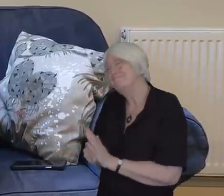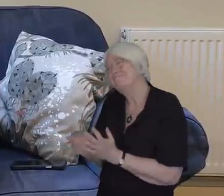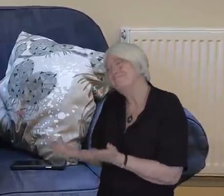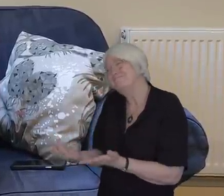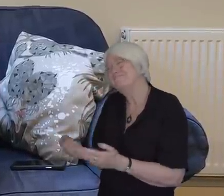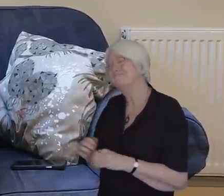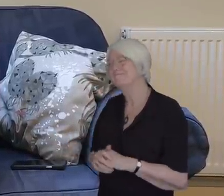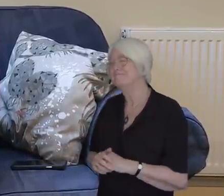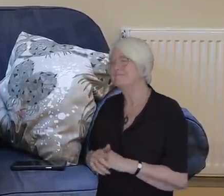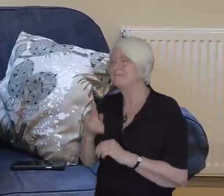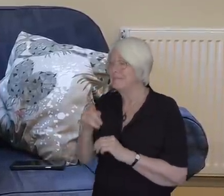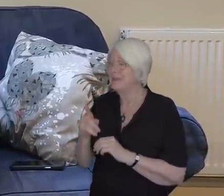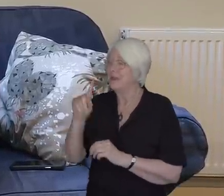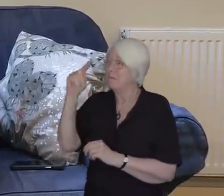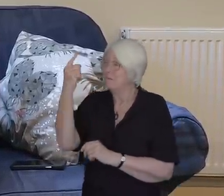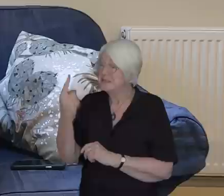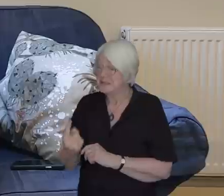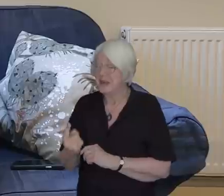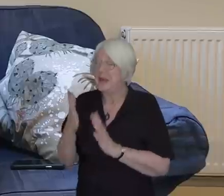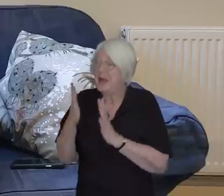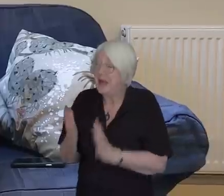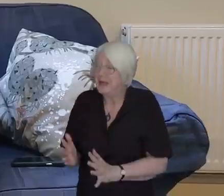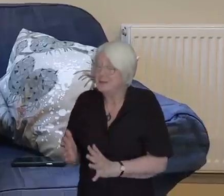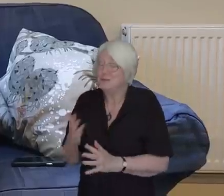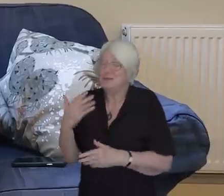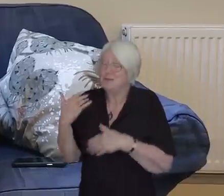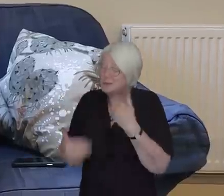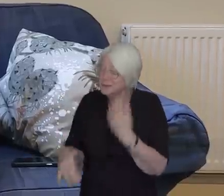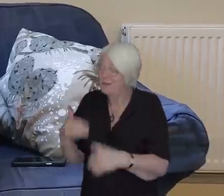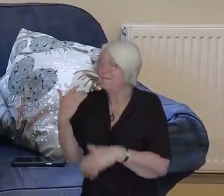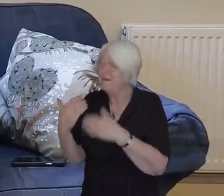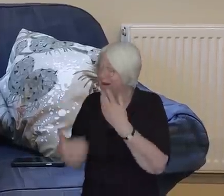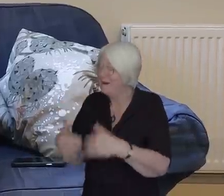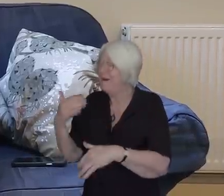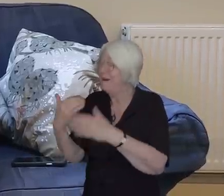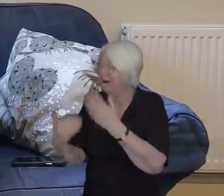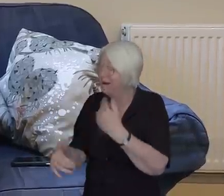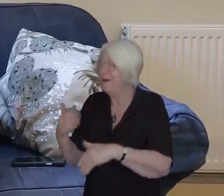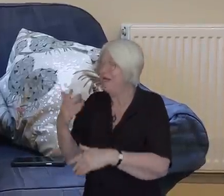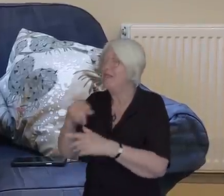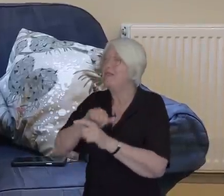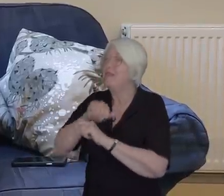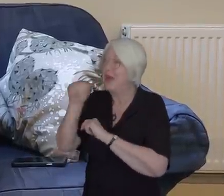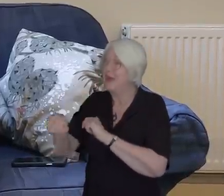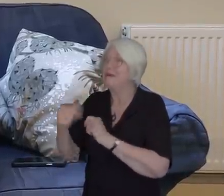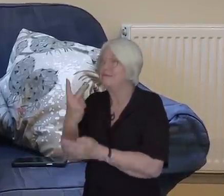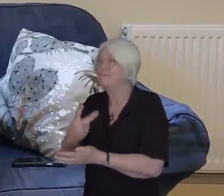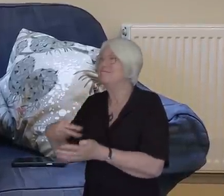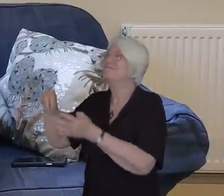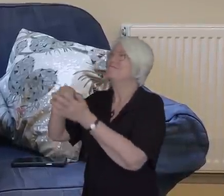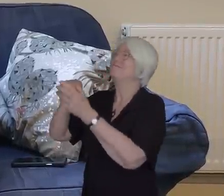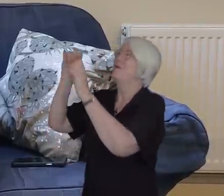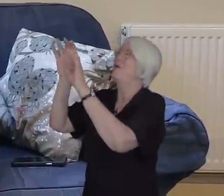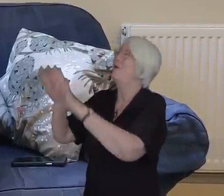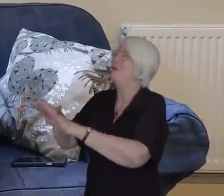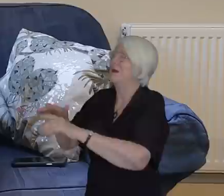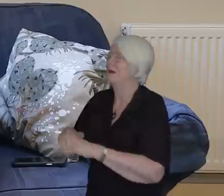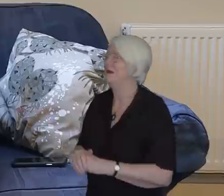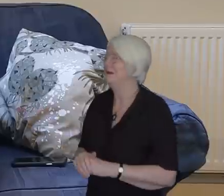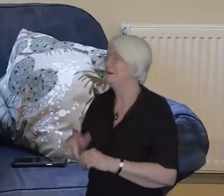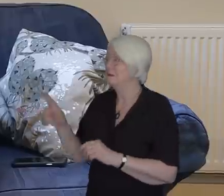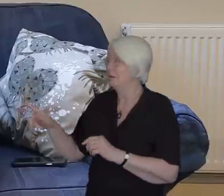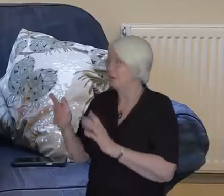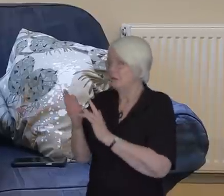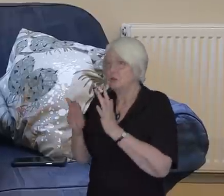declared. Was it not necessary that the Messiah should suffer these things and then enter into his glory?